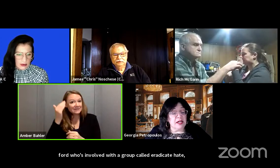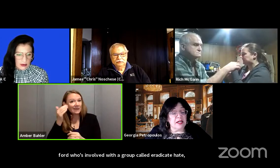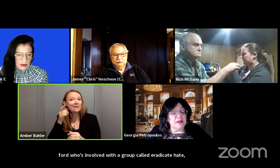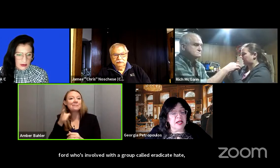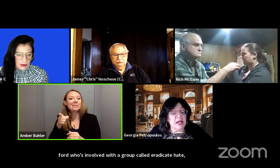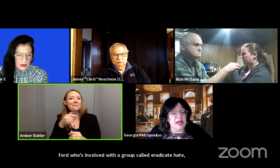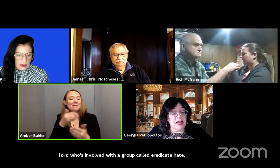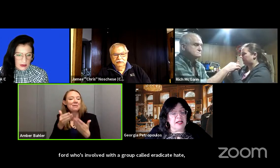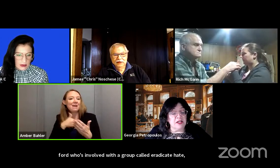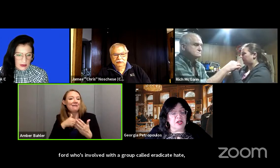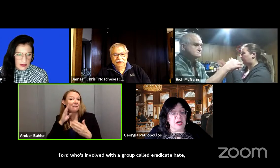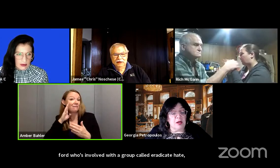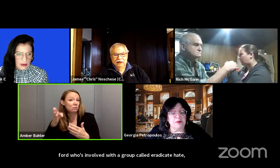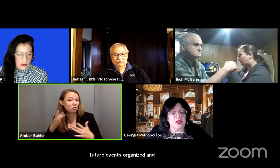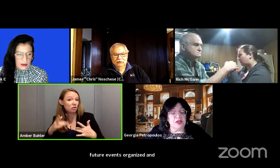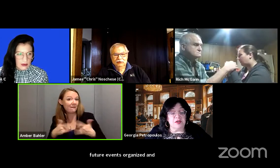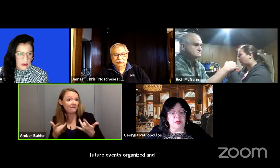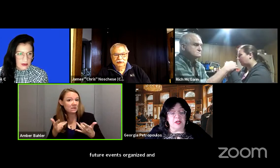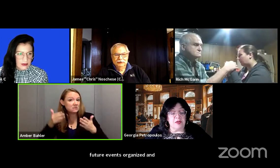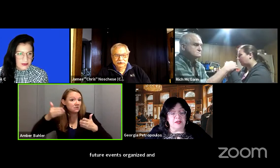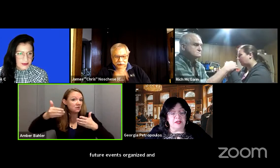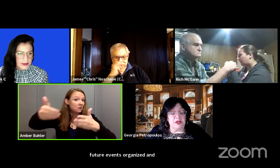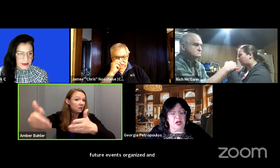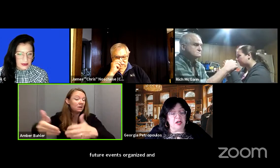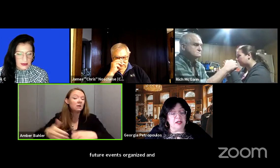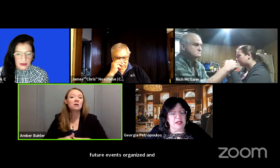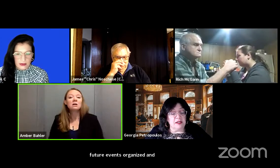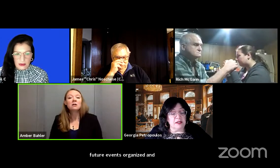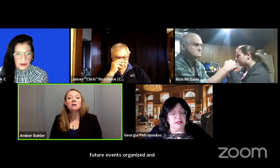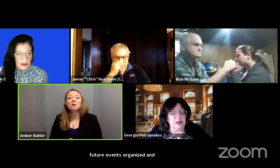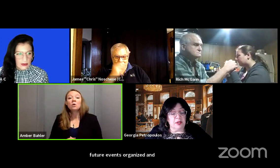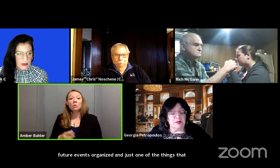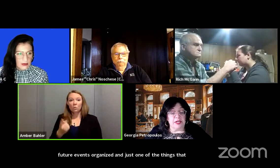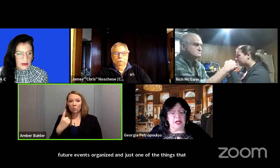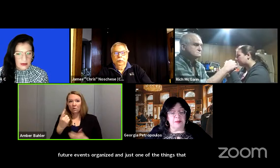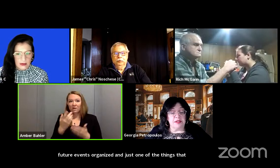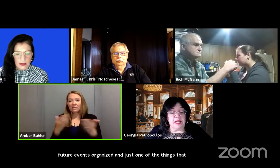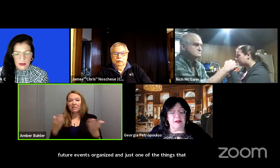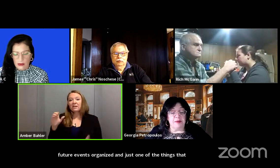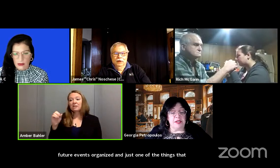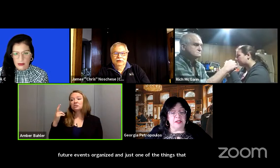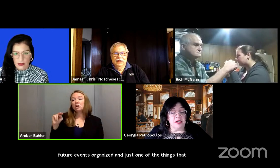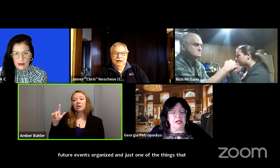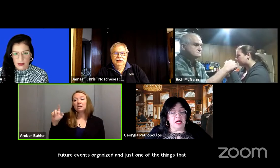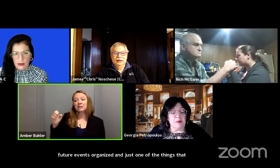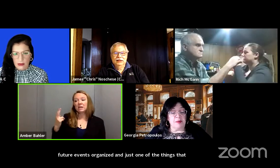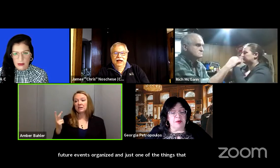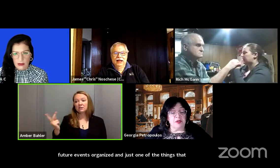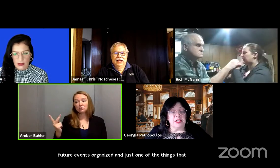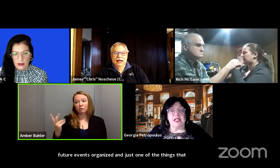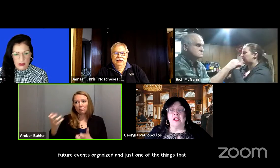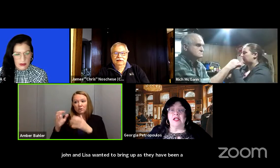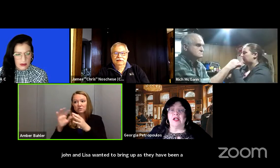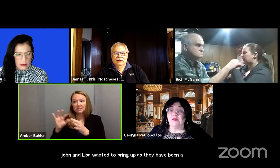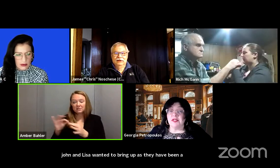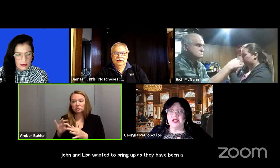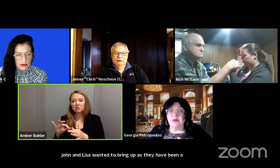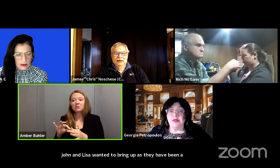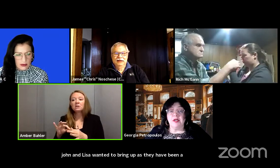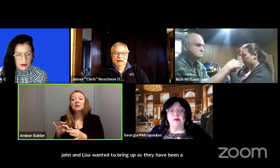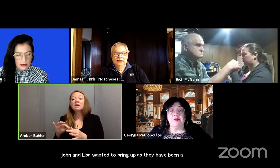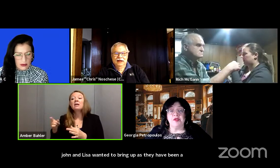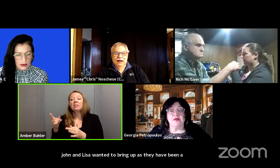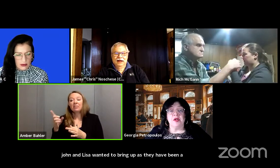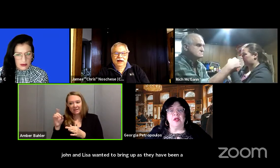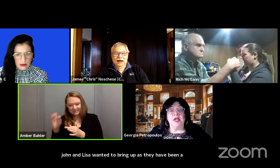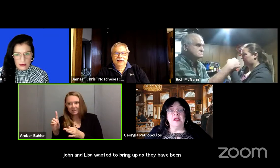events organized. And just one of the things that John and Leah wanted to bring up is they have been approaching Leon and in